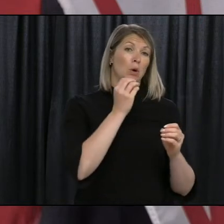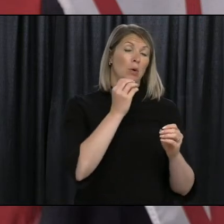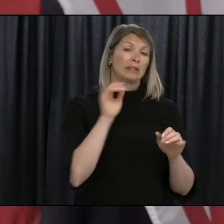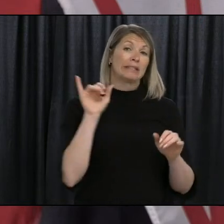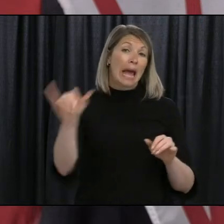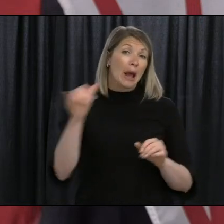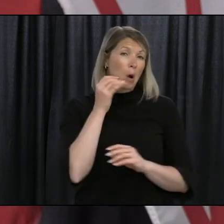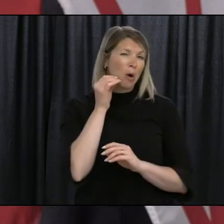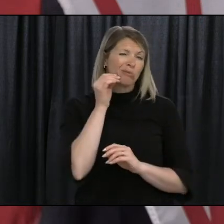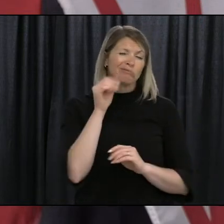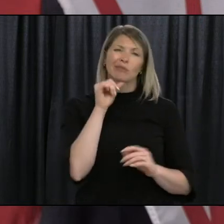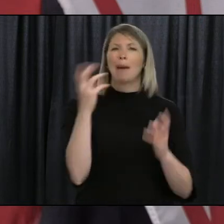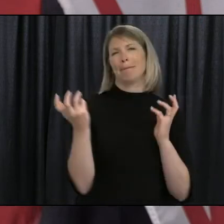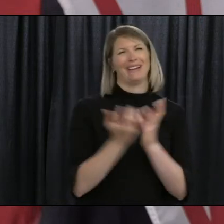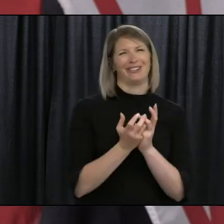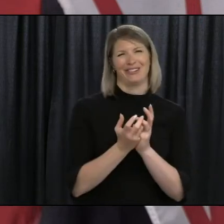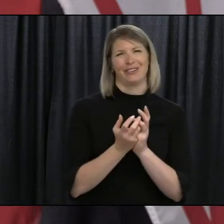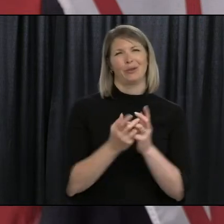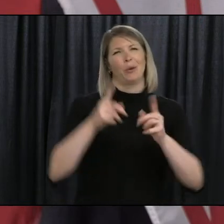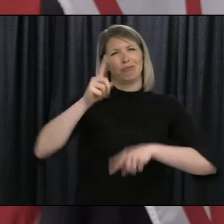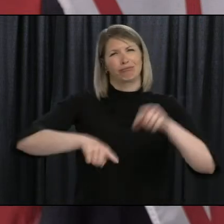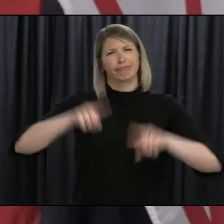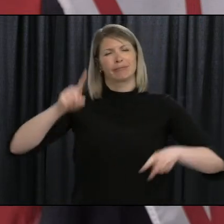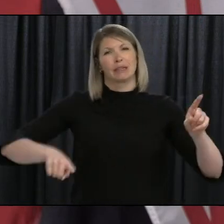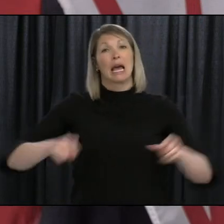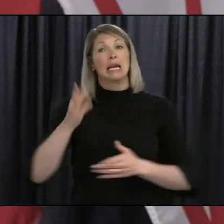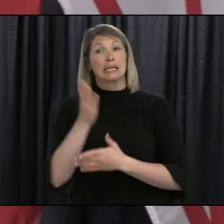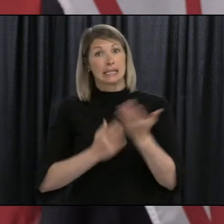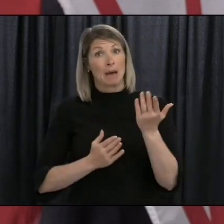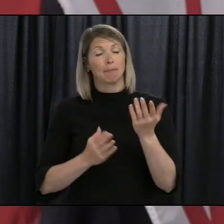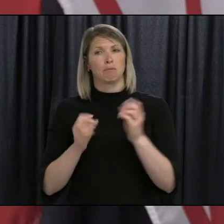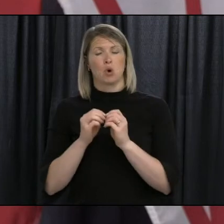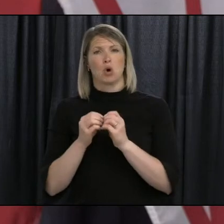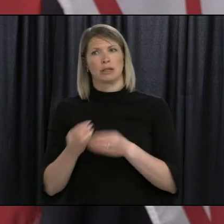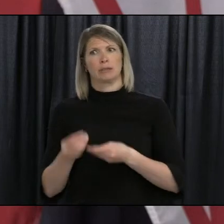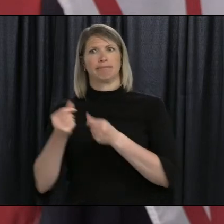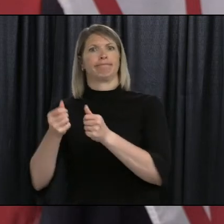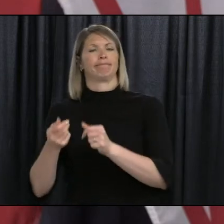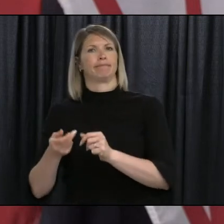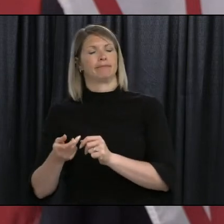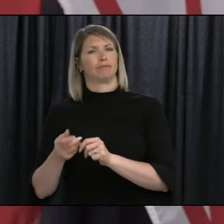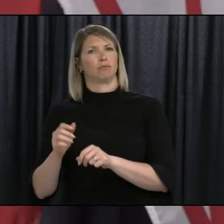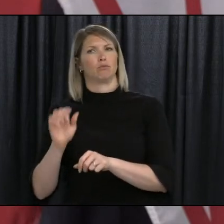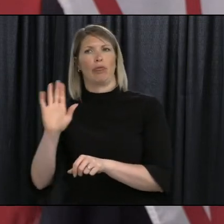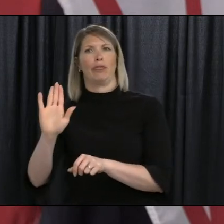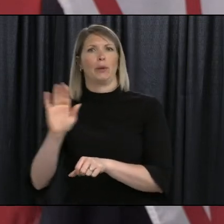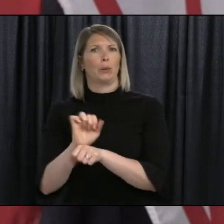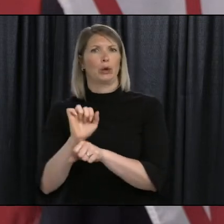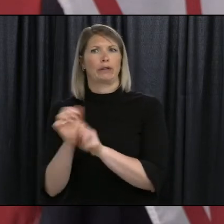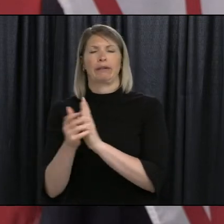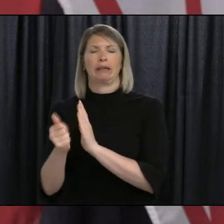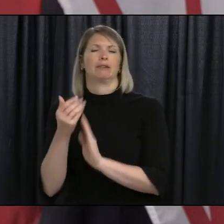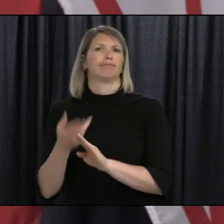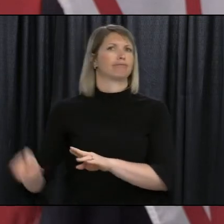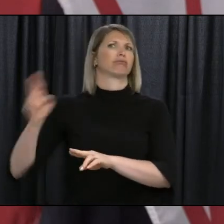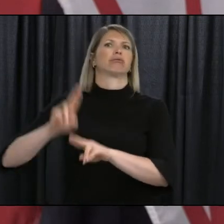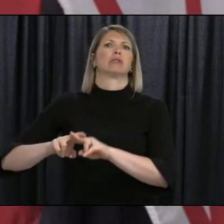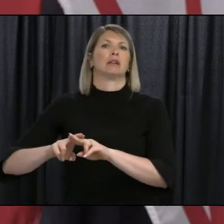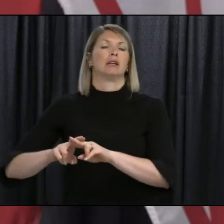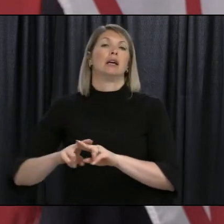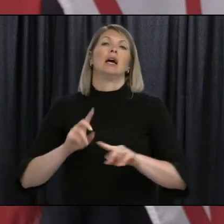for many individuals. There are many individuals who are frontline employees right now. If you look at healthcare employees, they're